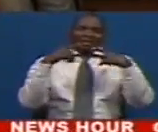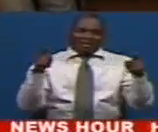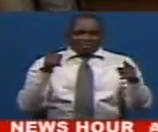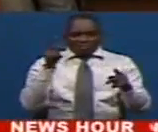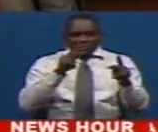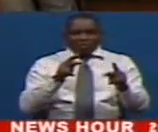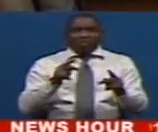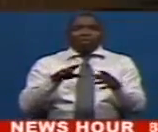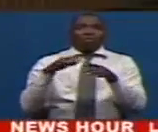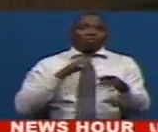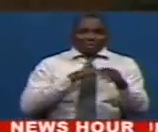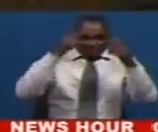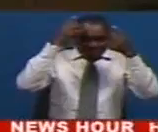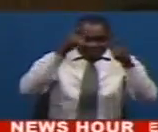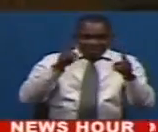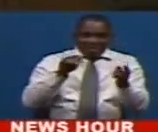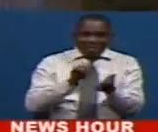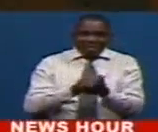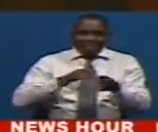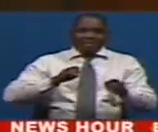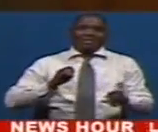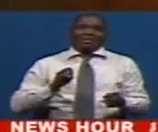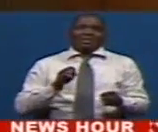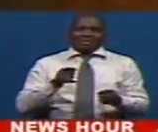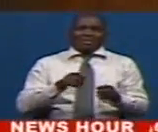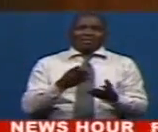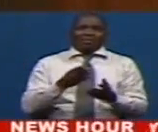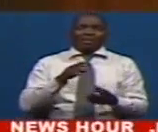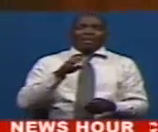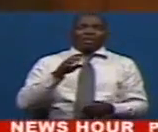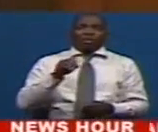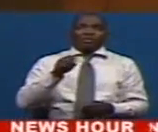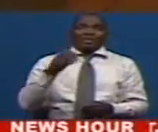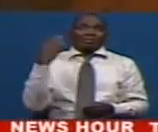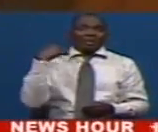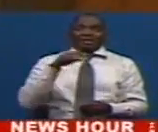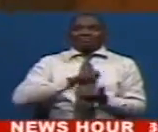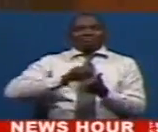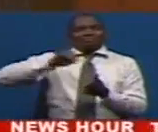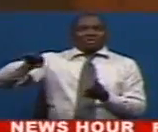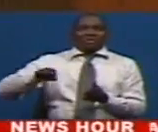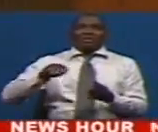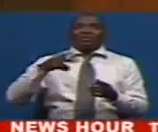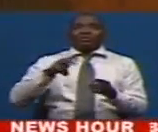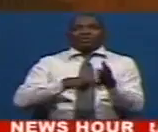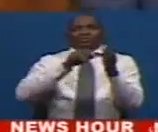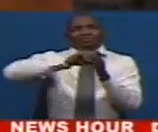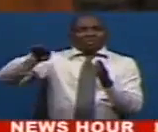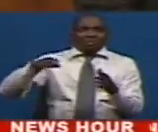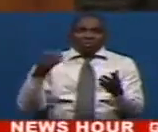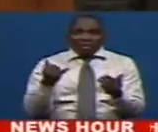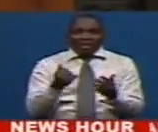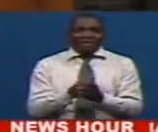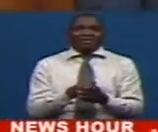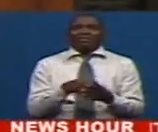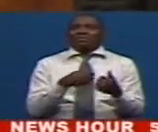upon a suggestion by a committee set up by the Chief Justice, removed Madame Charlotte Osei and her two deputies from office on the